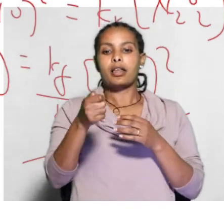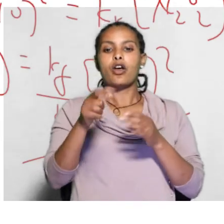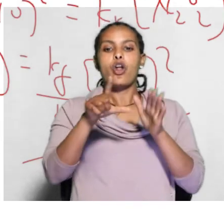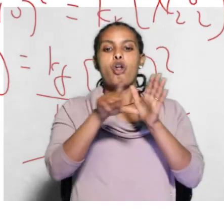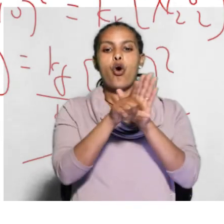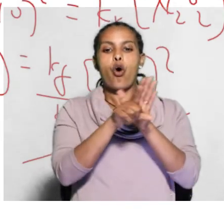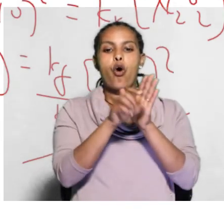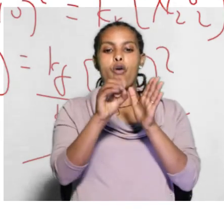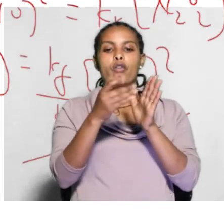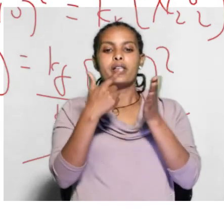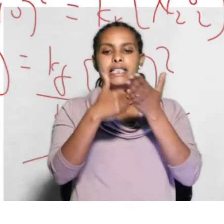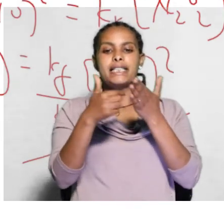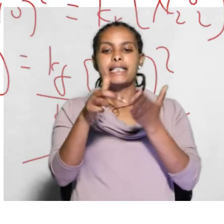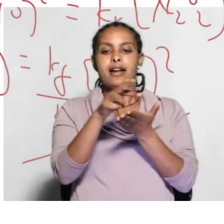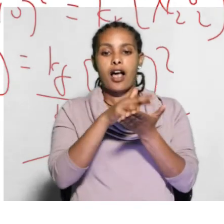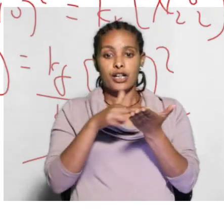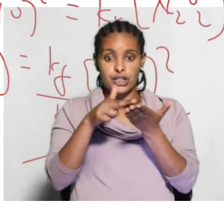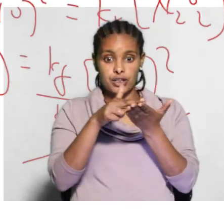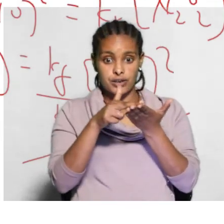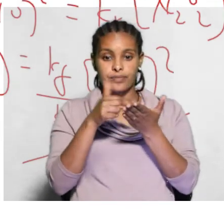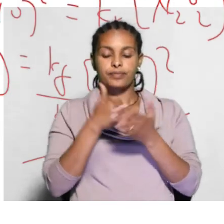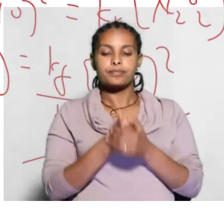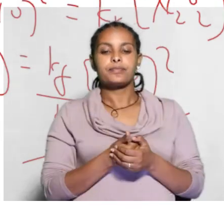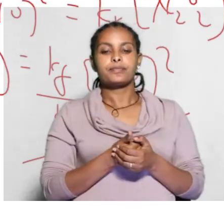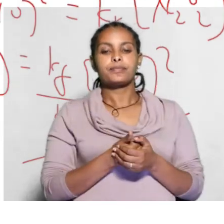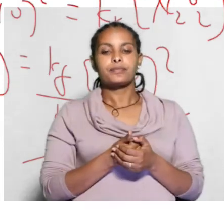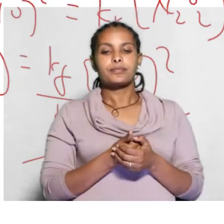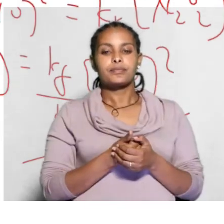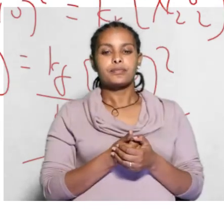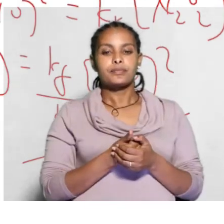law for this reaction.